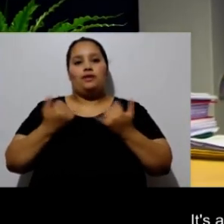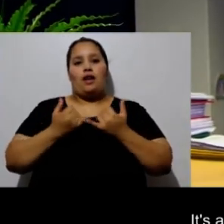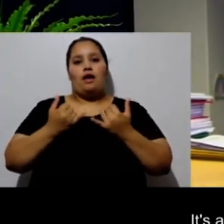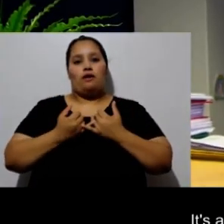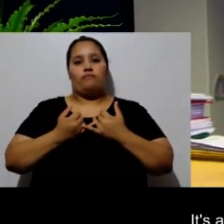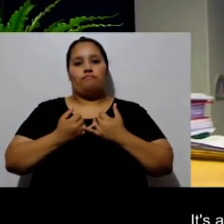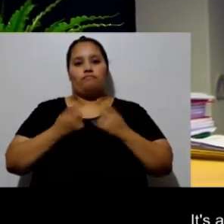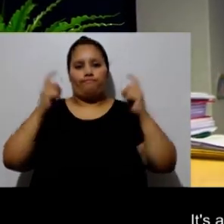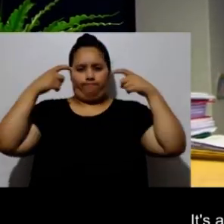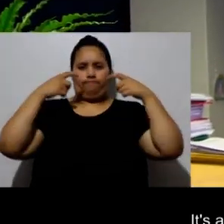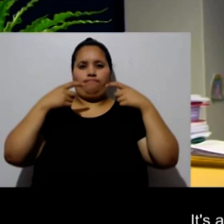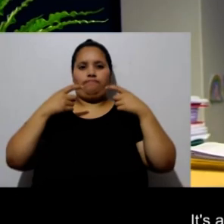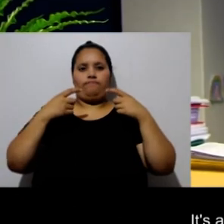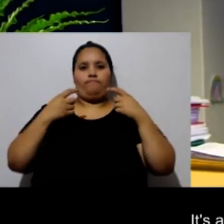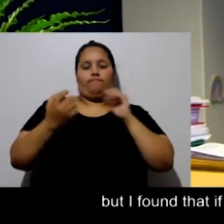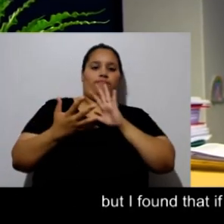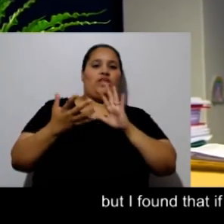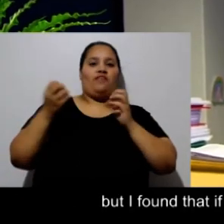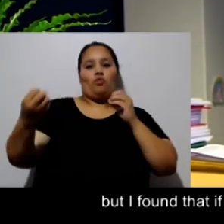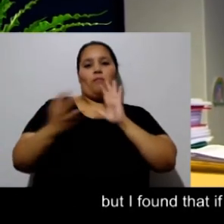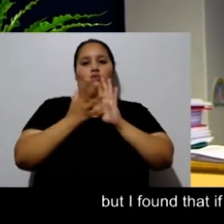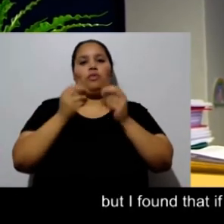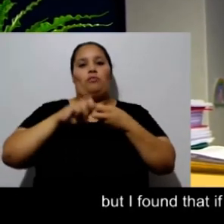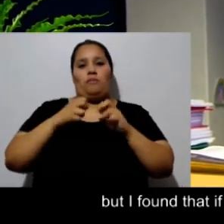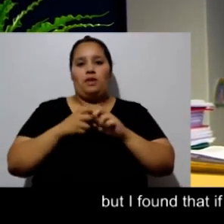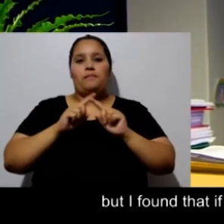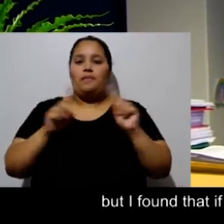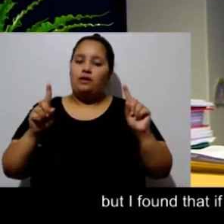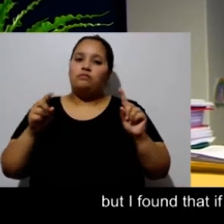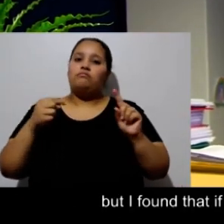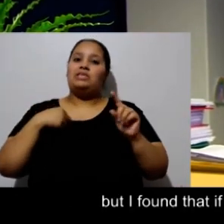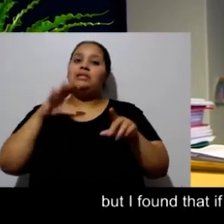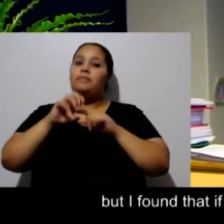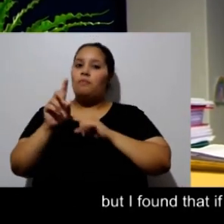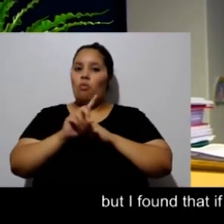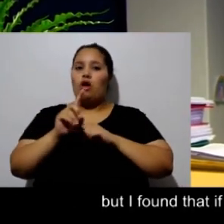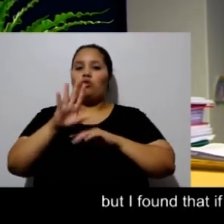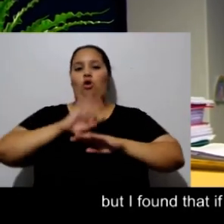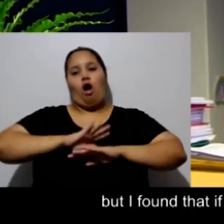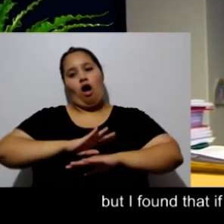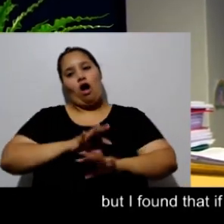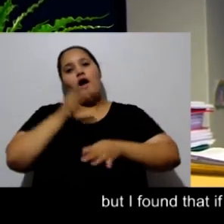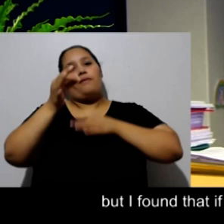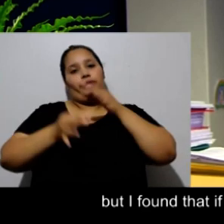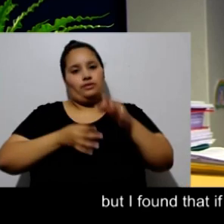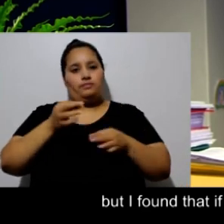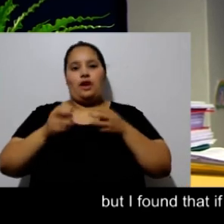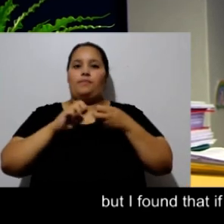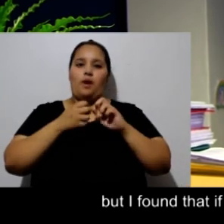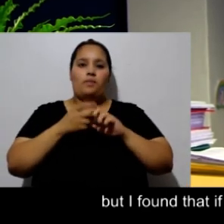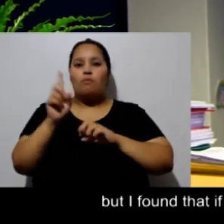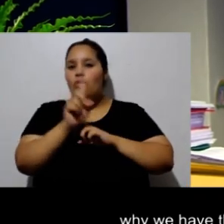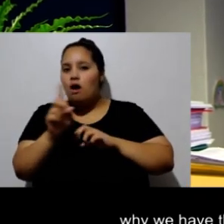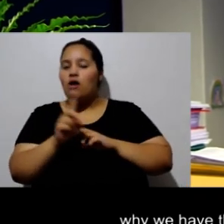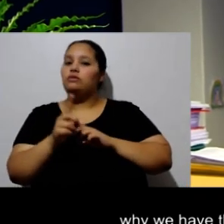um, approach them with a problem. But I find that if you, um, if you just come and explain to them what the